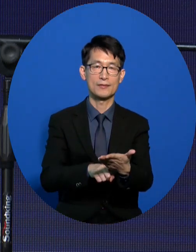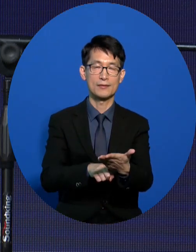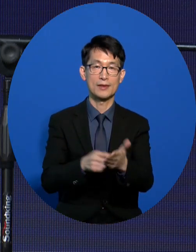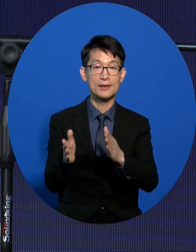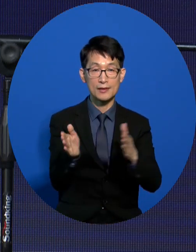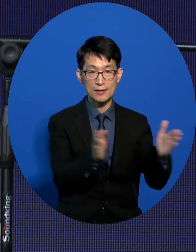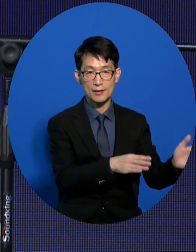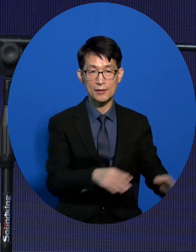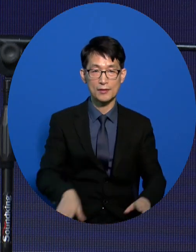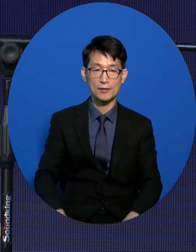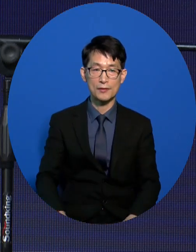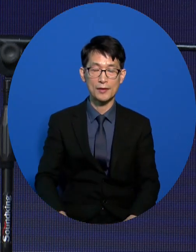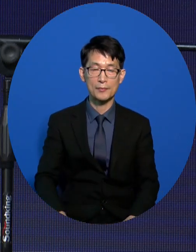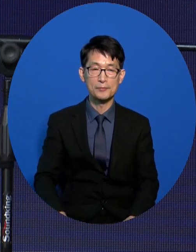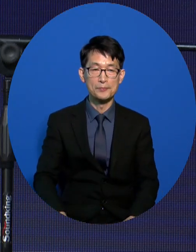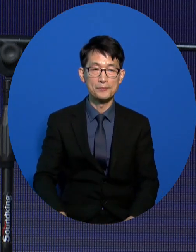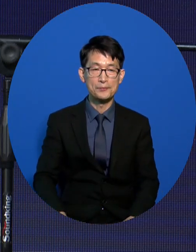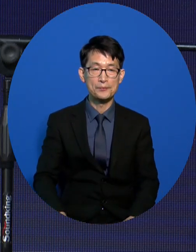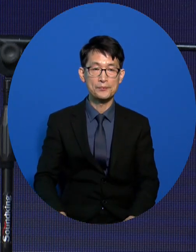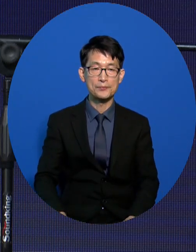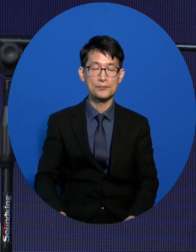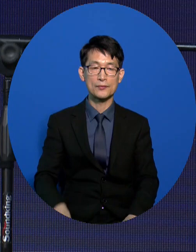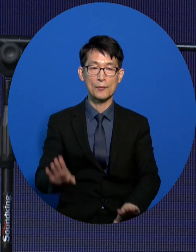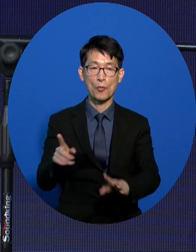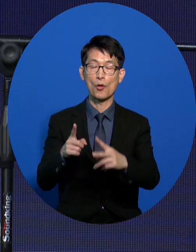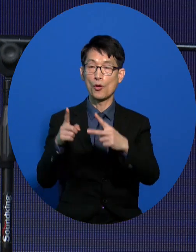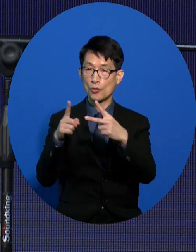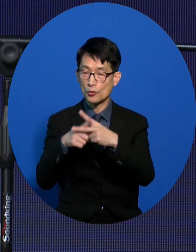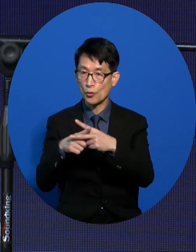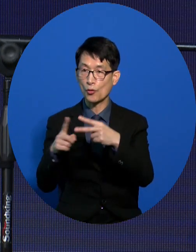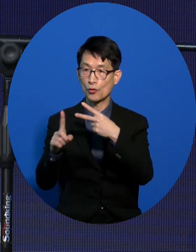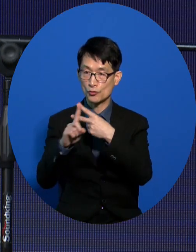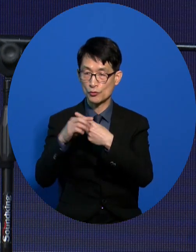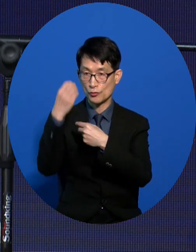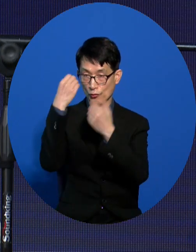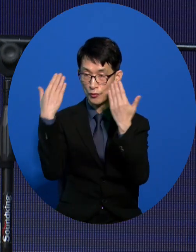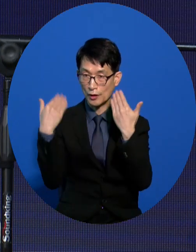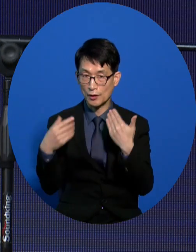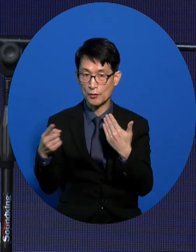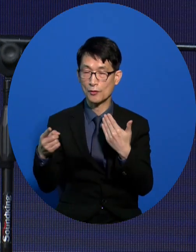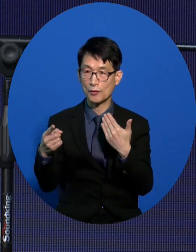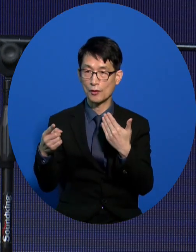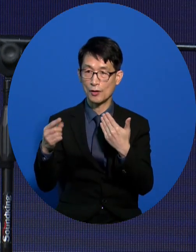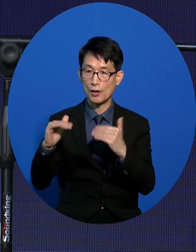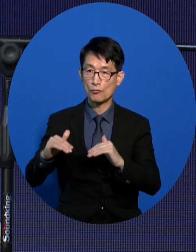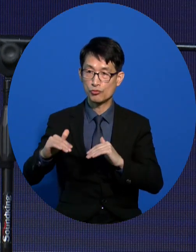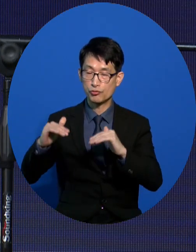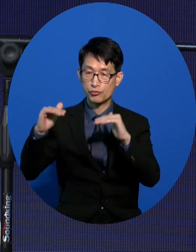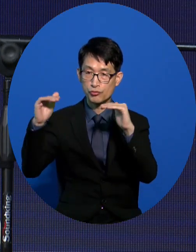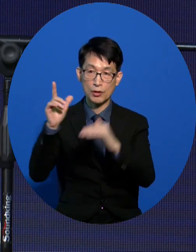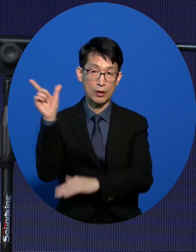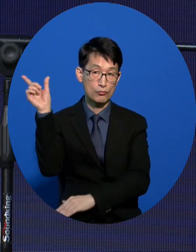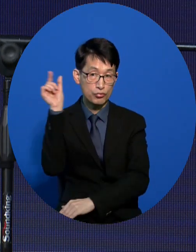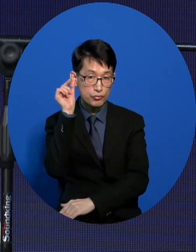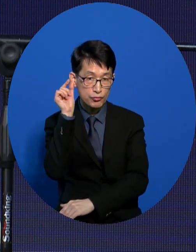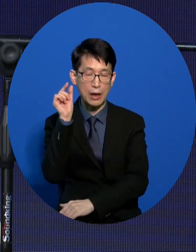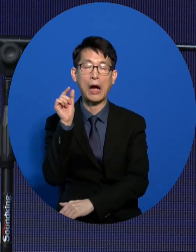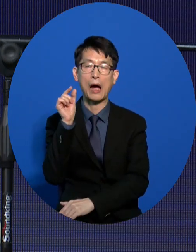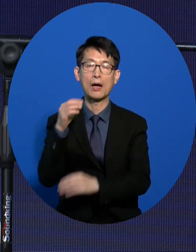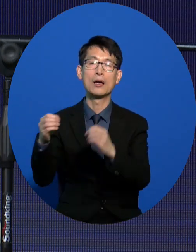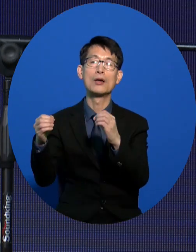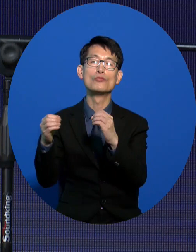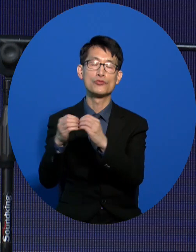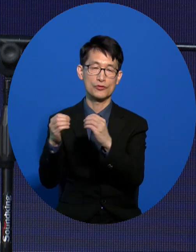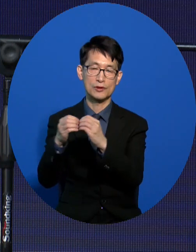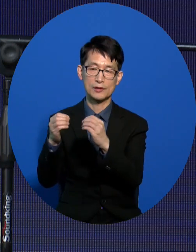for example. But for those who have actually received elementary school, middle school, and